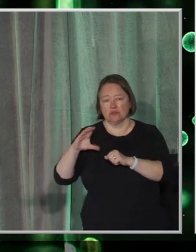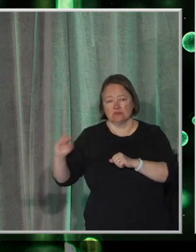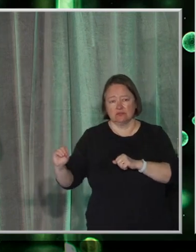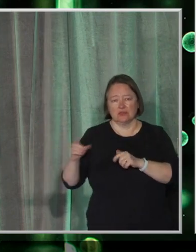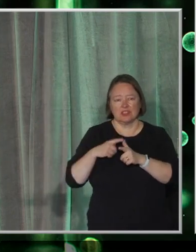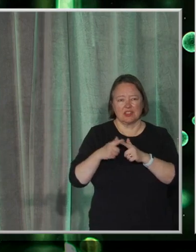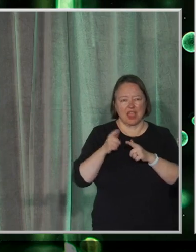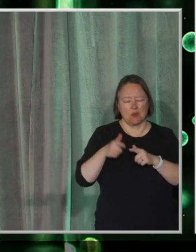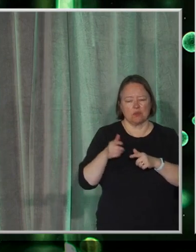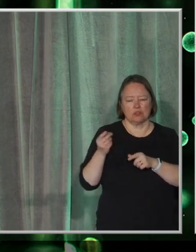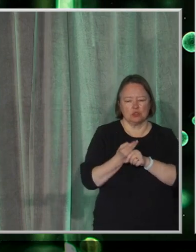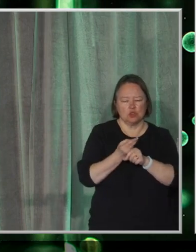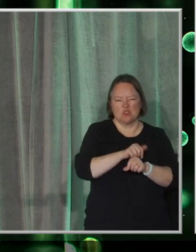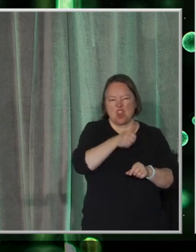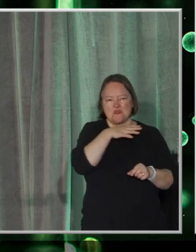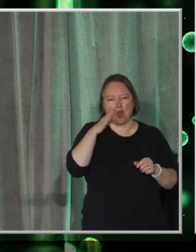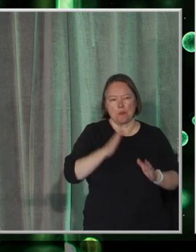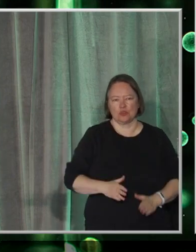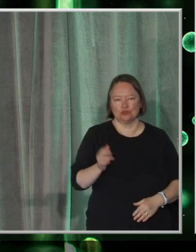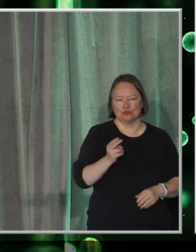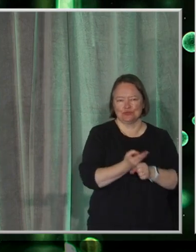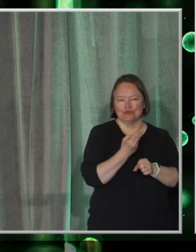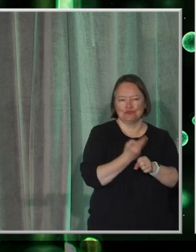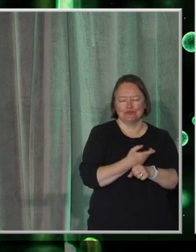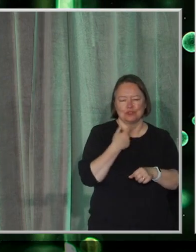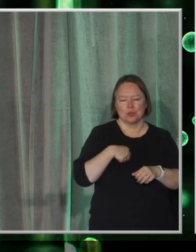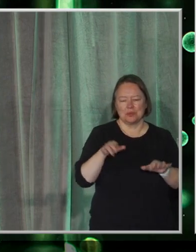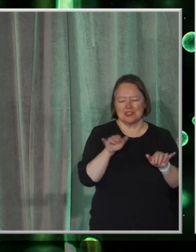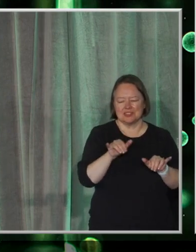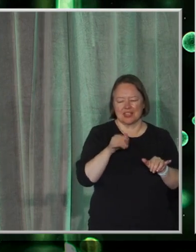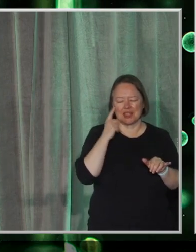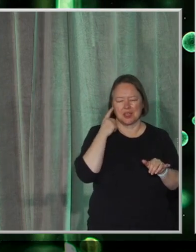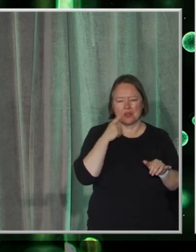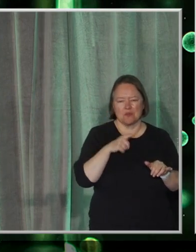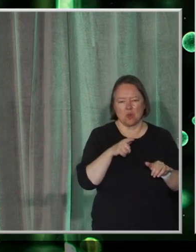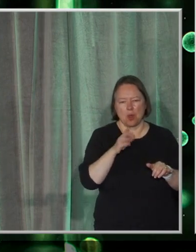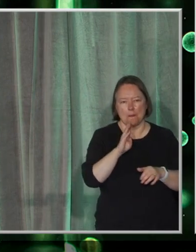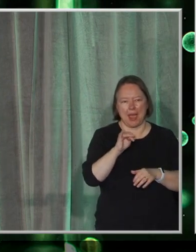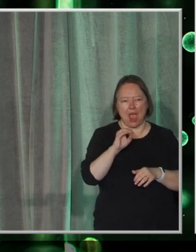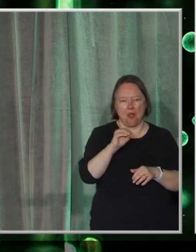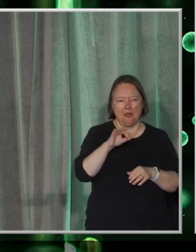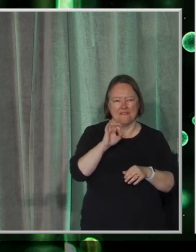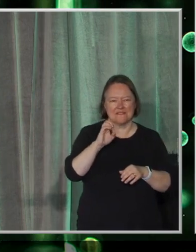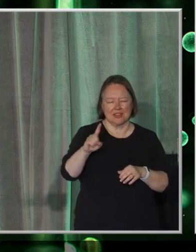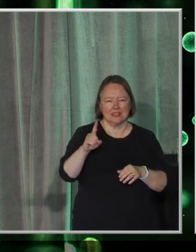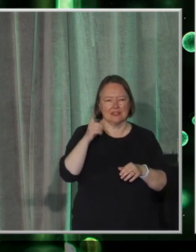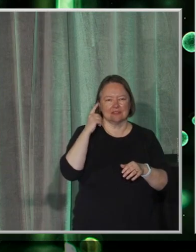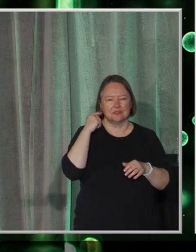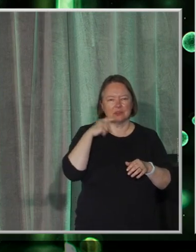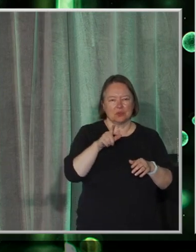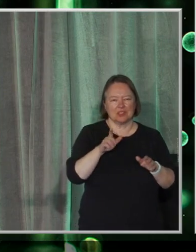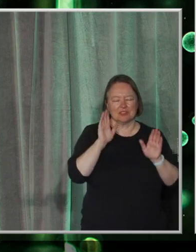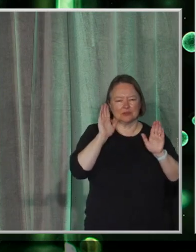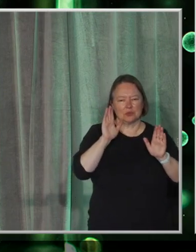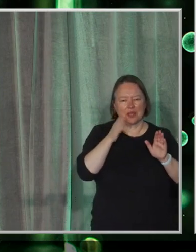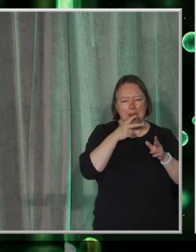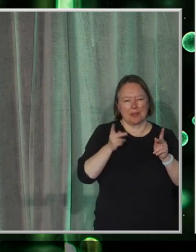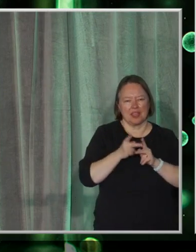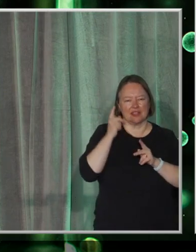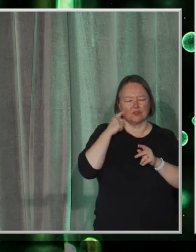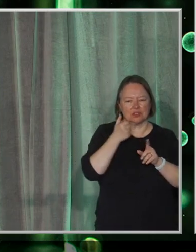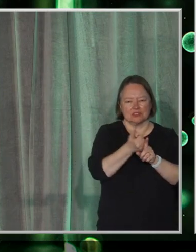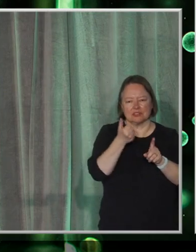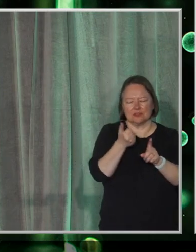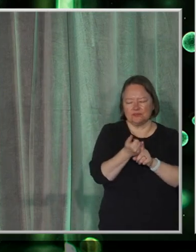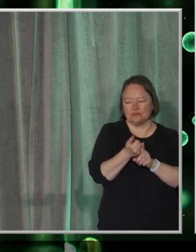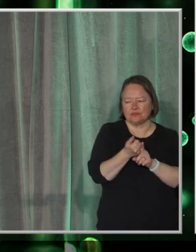tell other farmers. Like, these feeds, they are doing much the same to what the other feeds that we do, but half of the price. And that will really speak out for itself, and it will